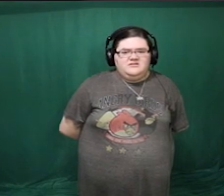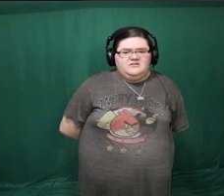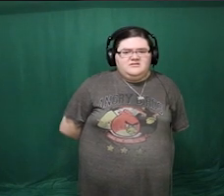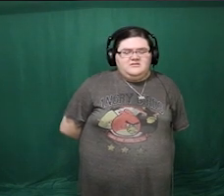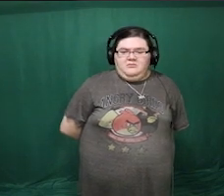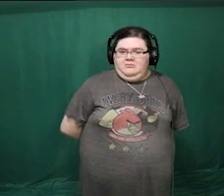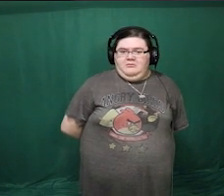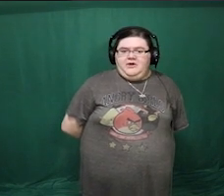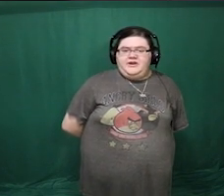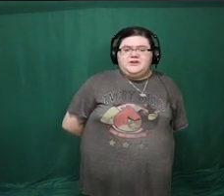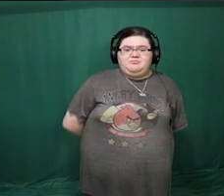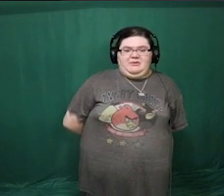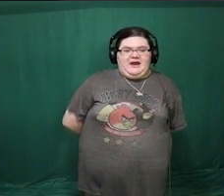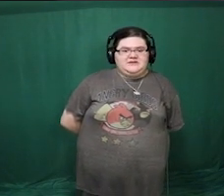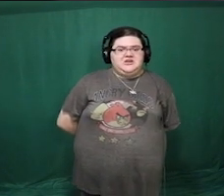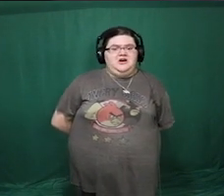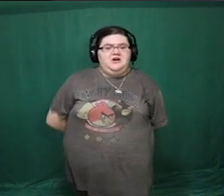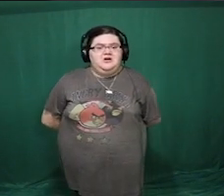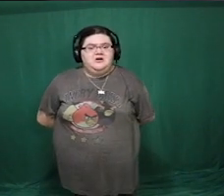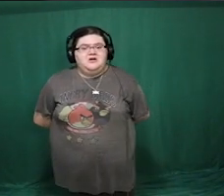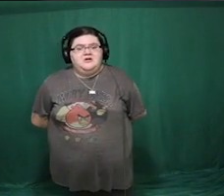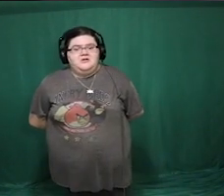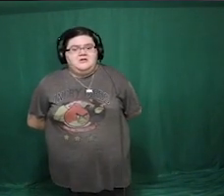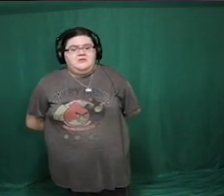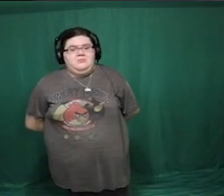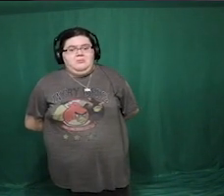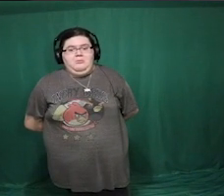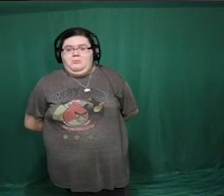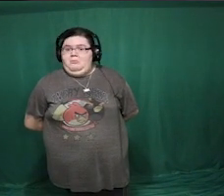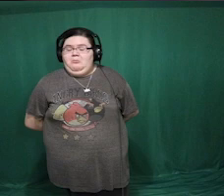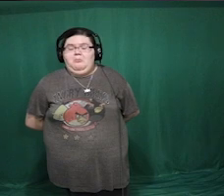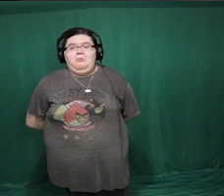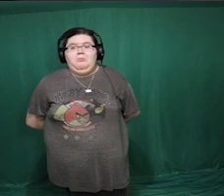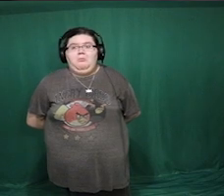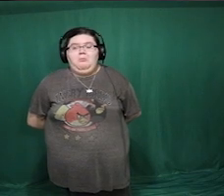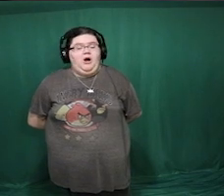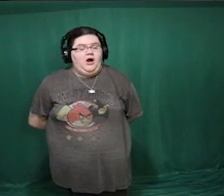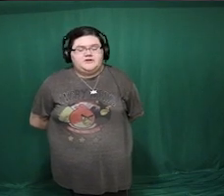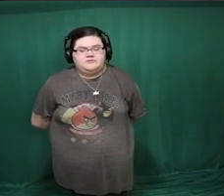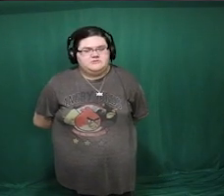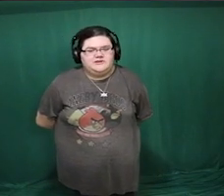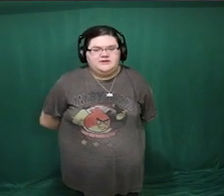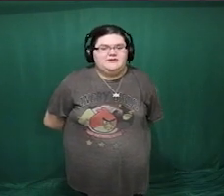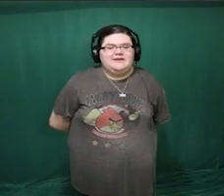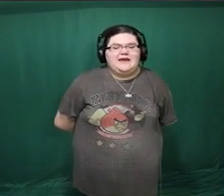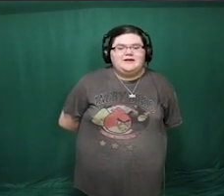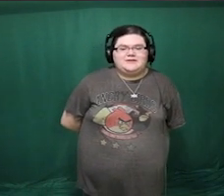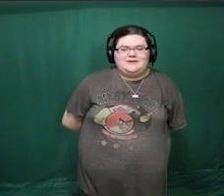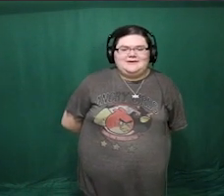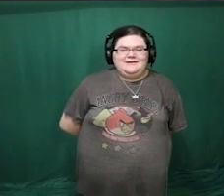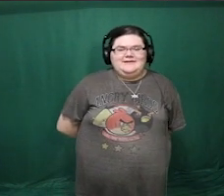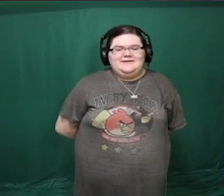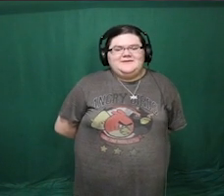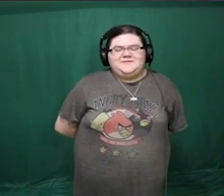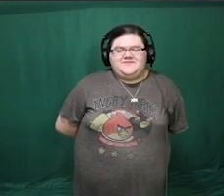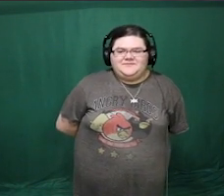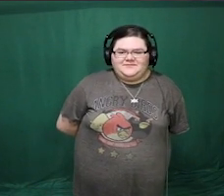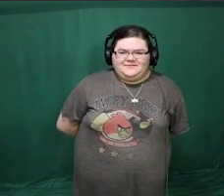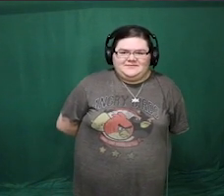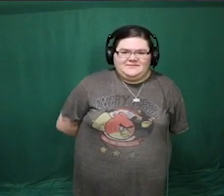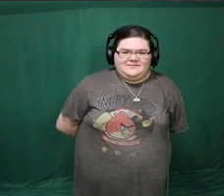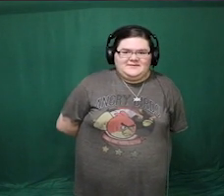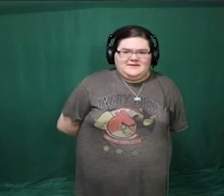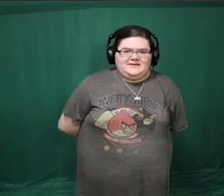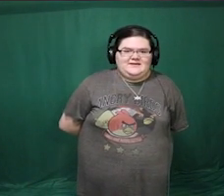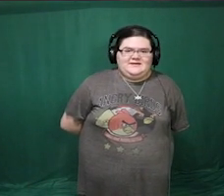I haven't got a clue. It's gonna be bad. Come on! Bat! I knew it! I literally guessed. But a mouse